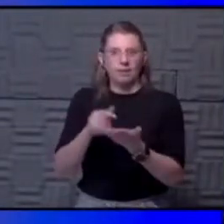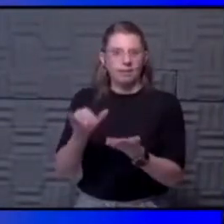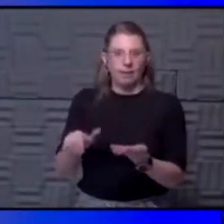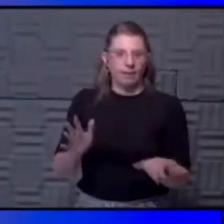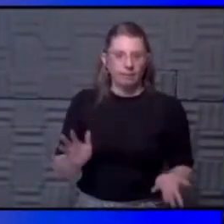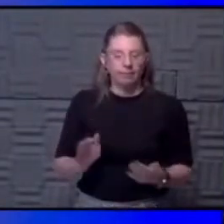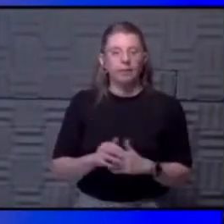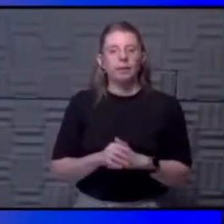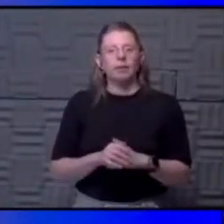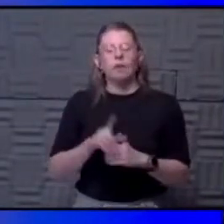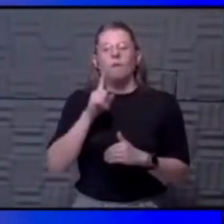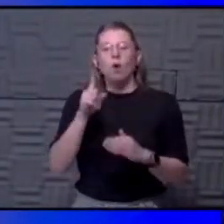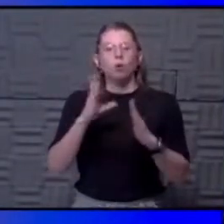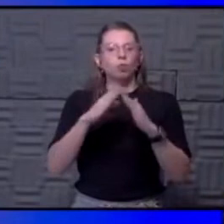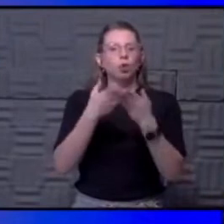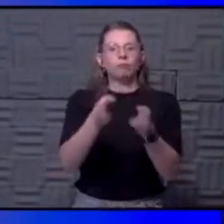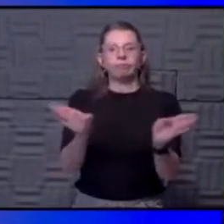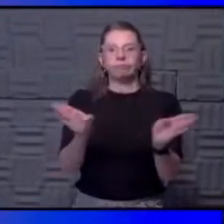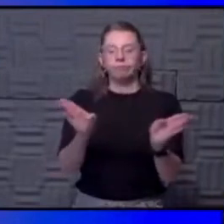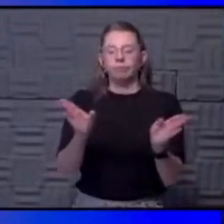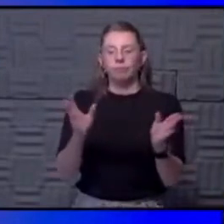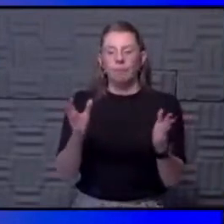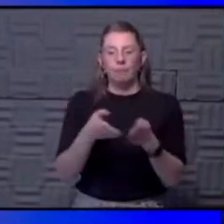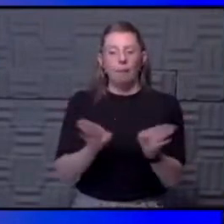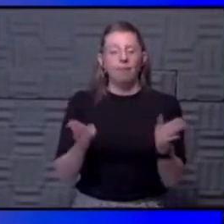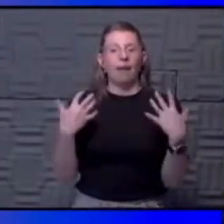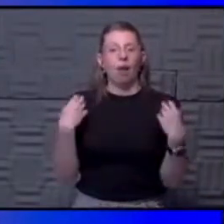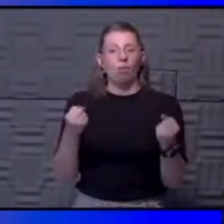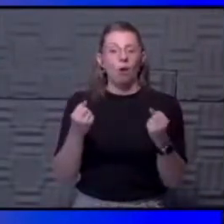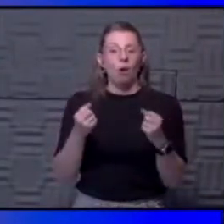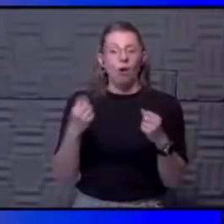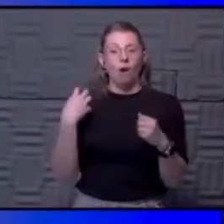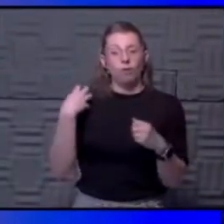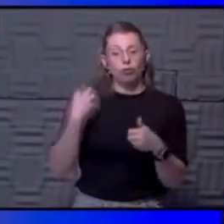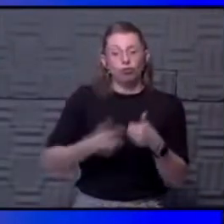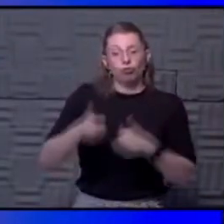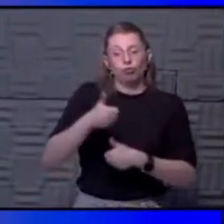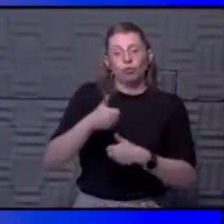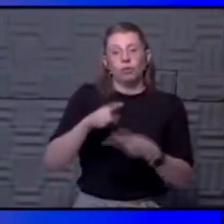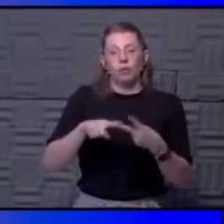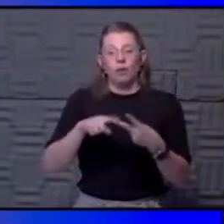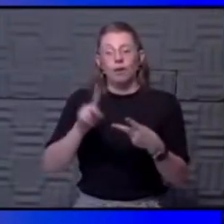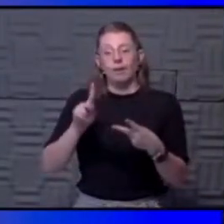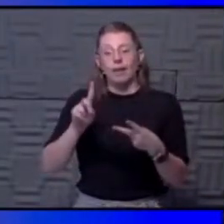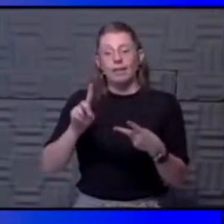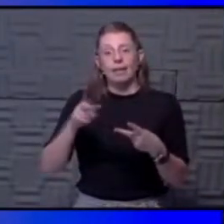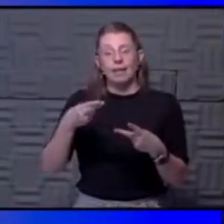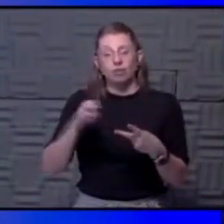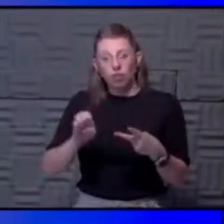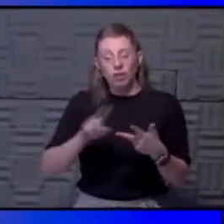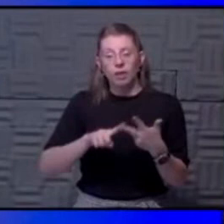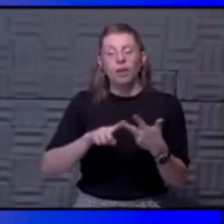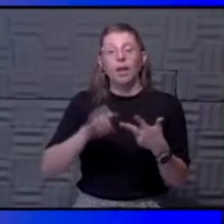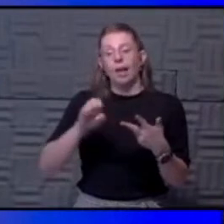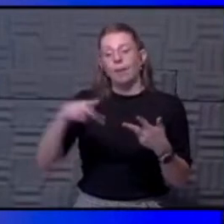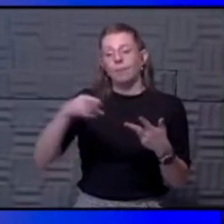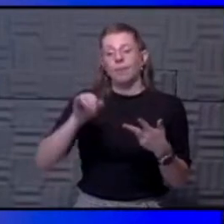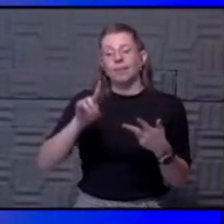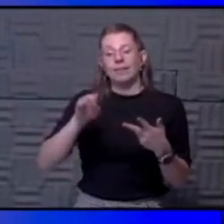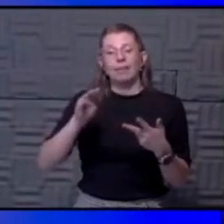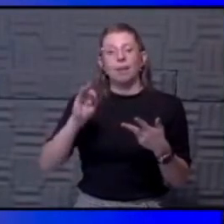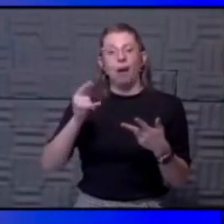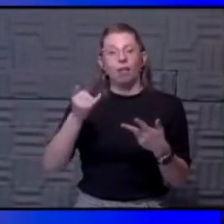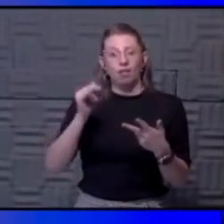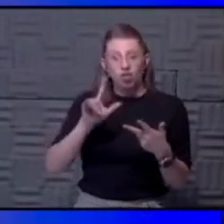To all those in the community, whether it's our public health officers, the teams at KDHE, our epidemiologists, our school nurses, you name it, right? It's